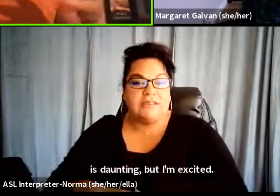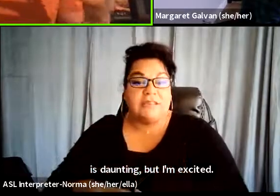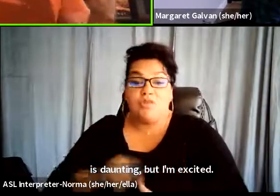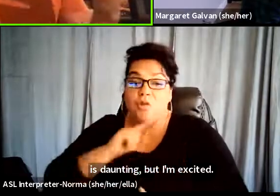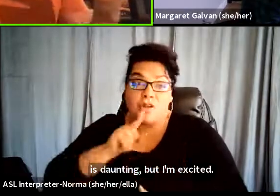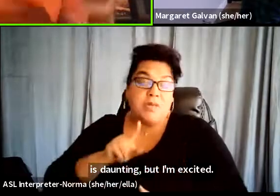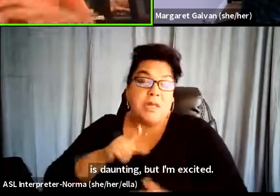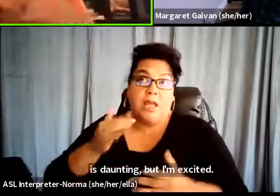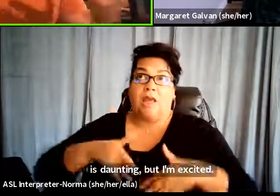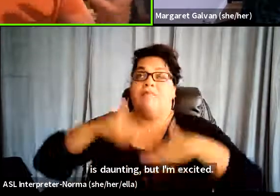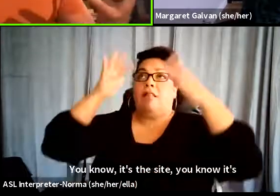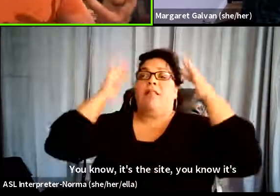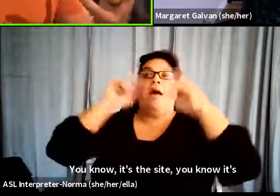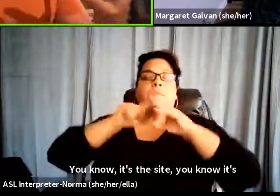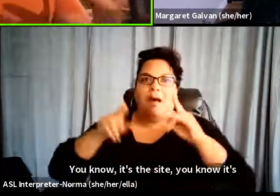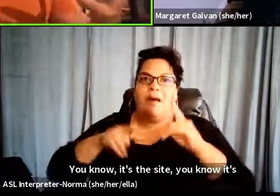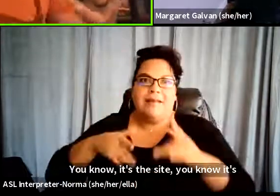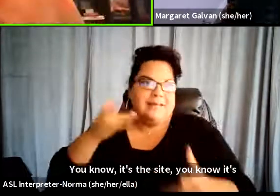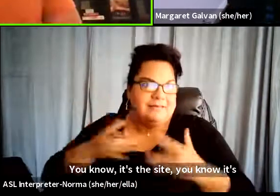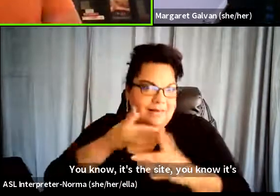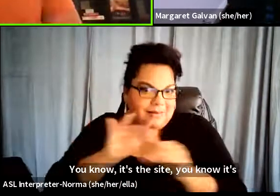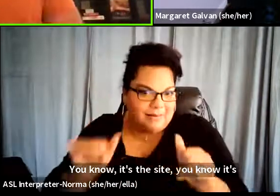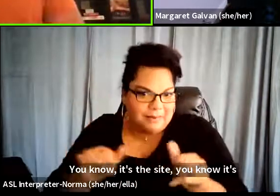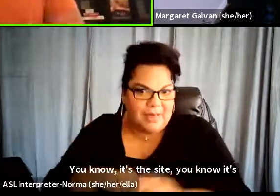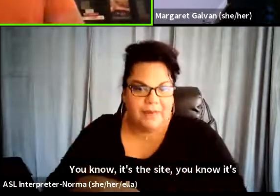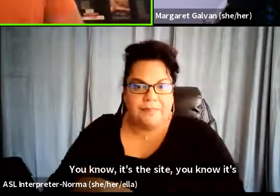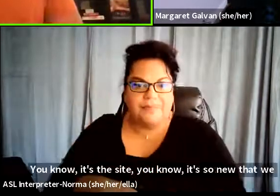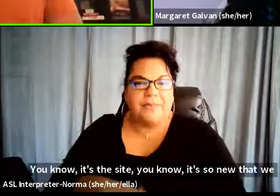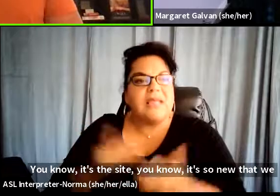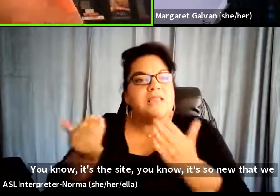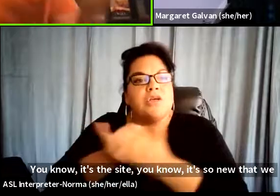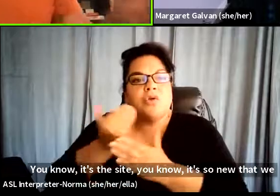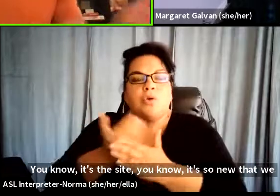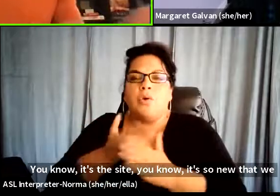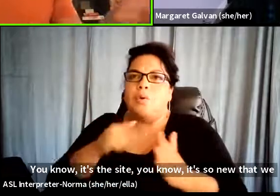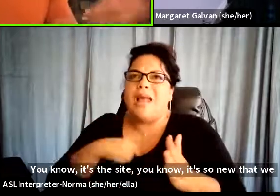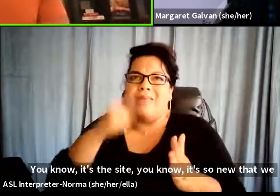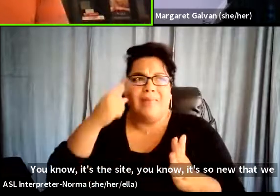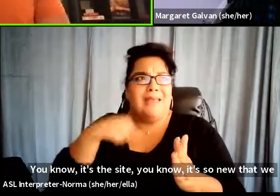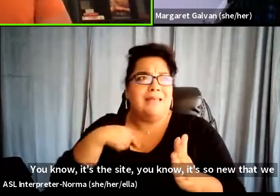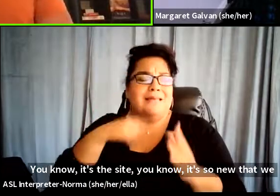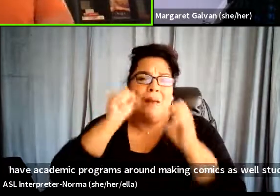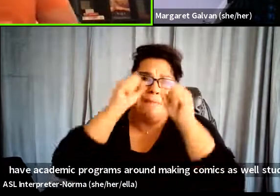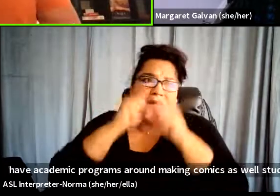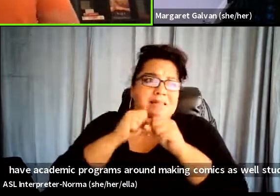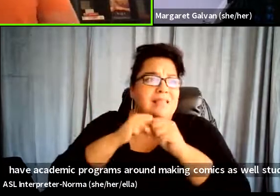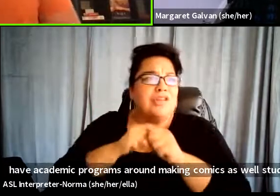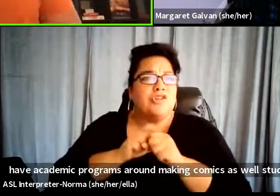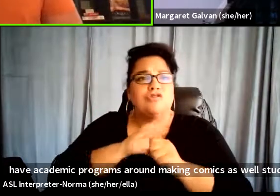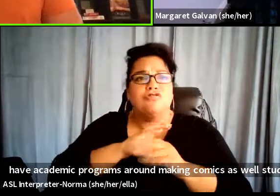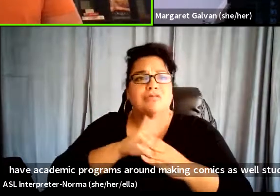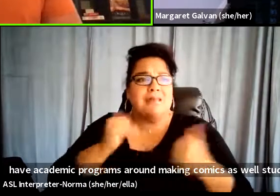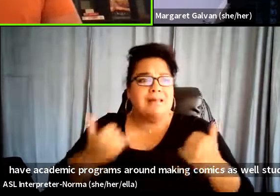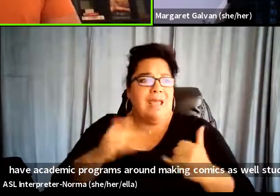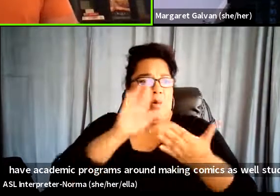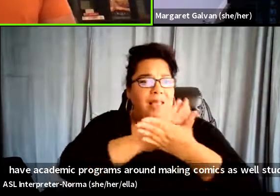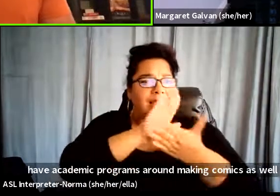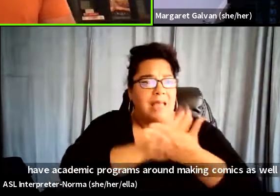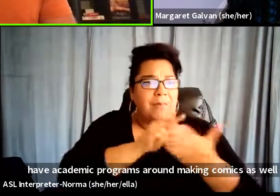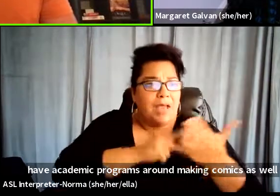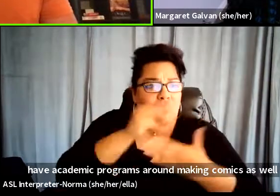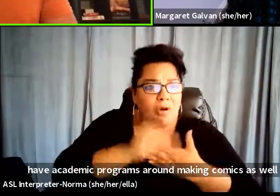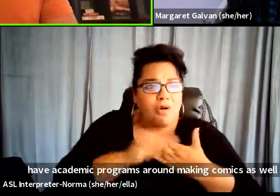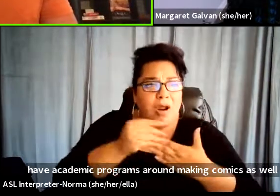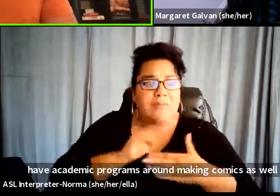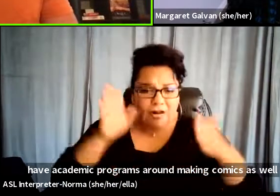this, you know, it's so, so new that we have academic programs around making comics as well, studying them. Um, but I definitely want to make sure